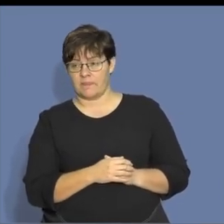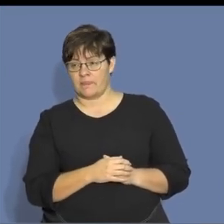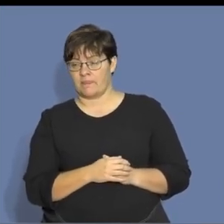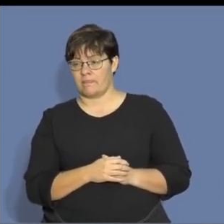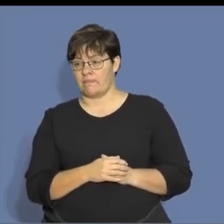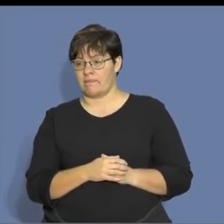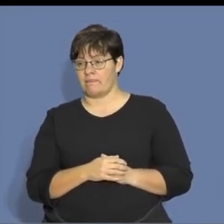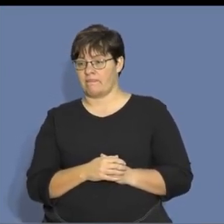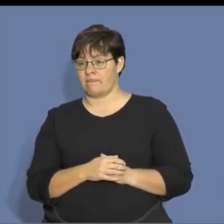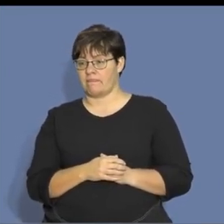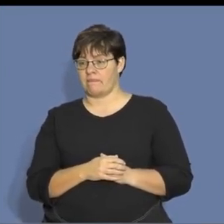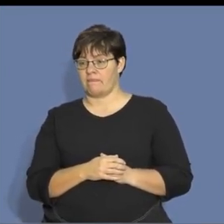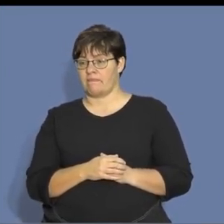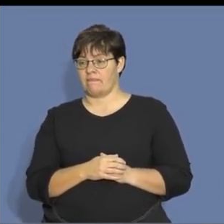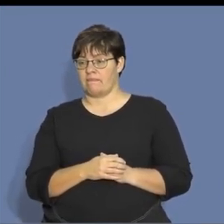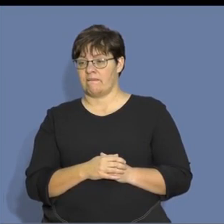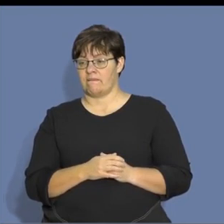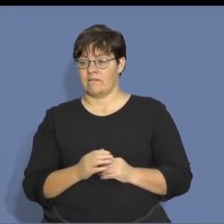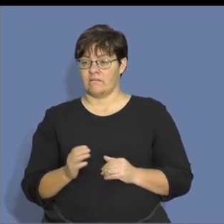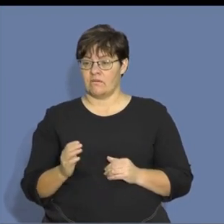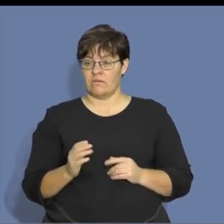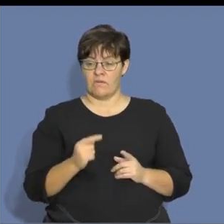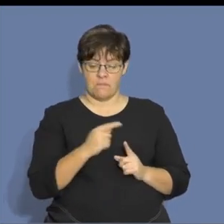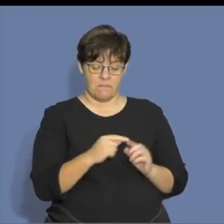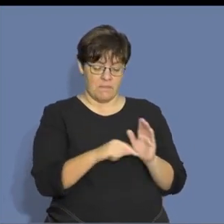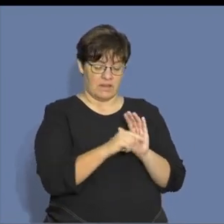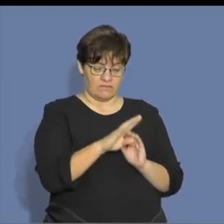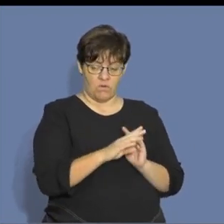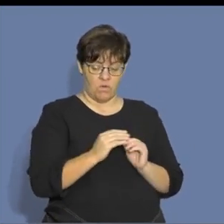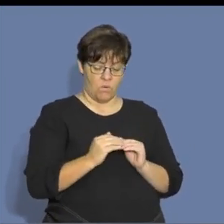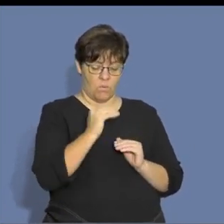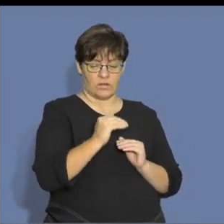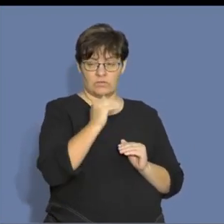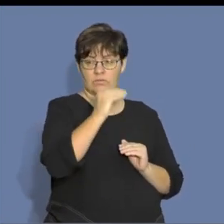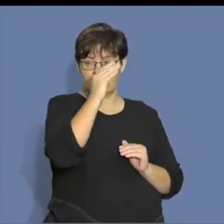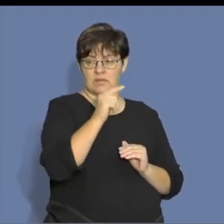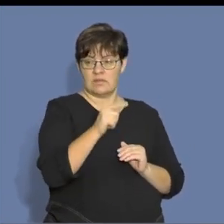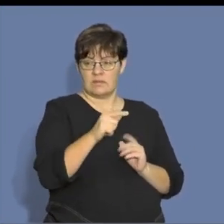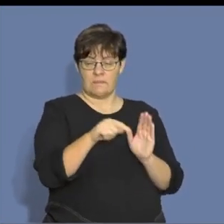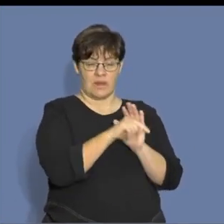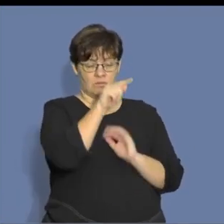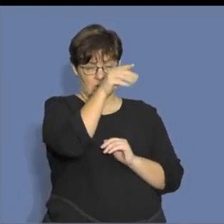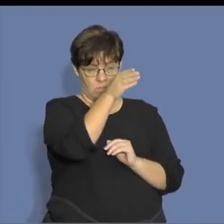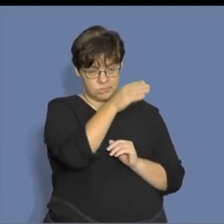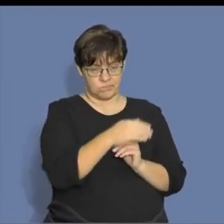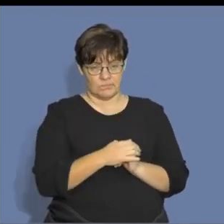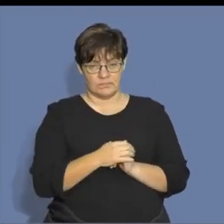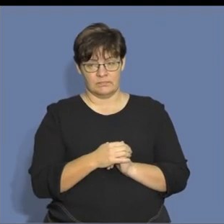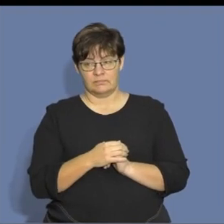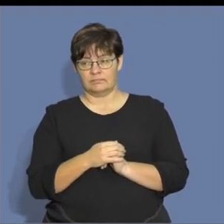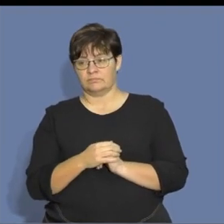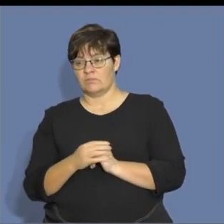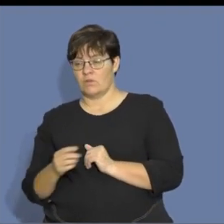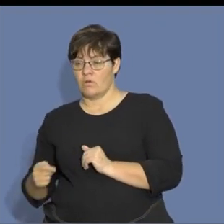And if I go 3 units up from minus 4 from the center, it's going to be here at minus 1. And so if I draw